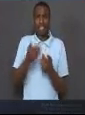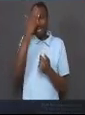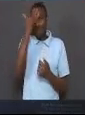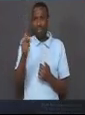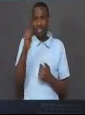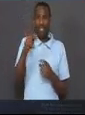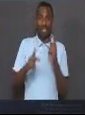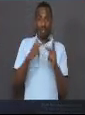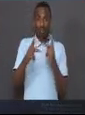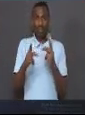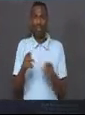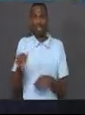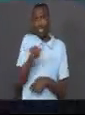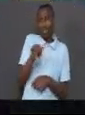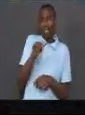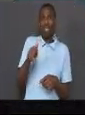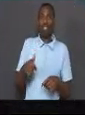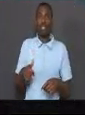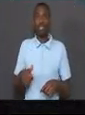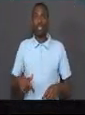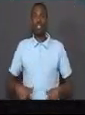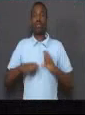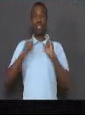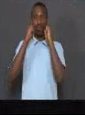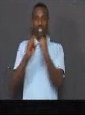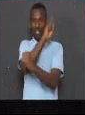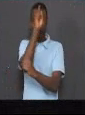many similarities?